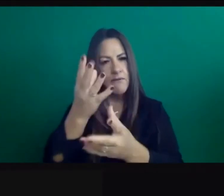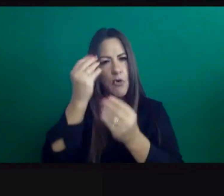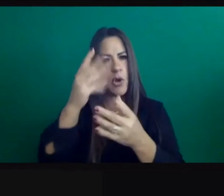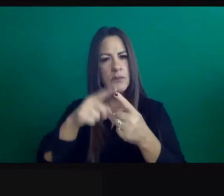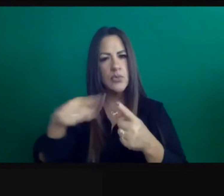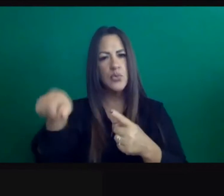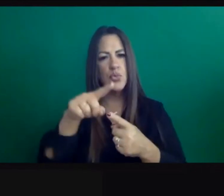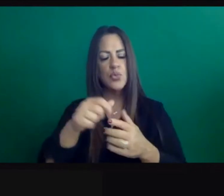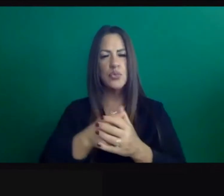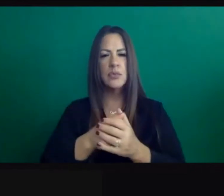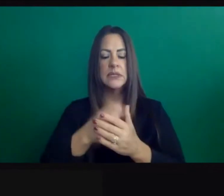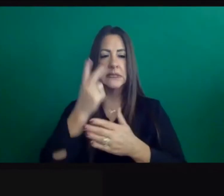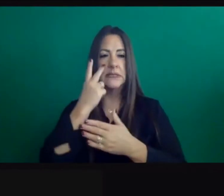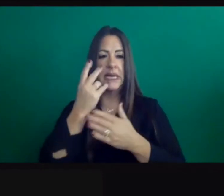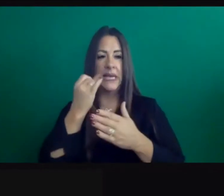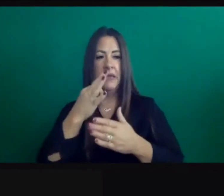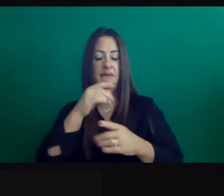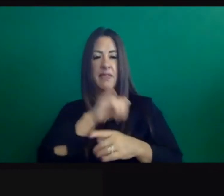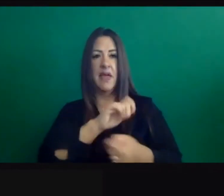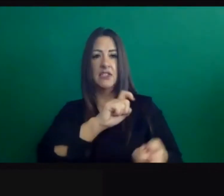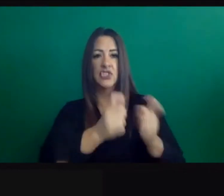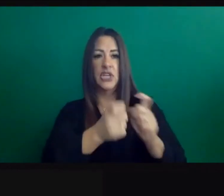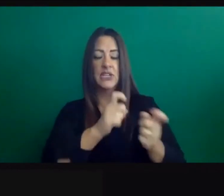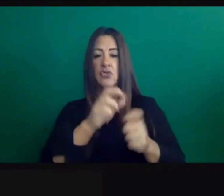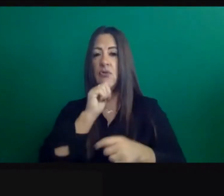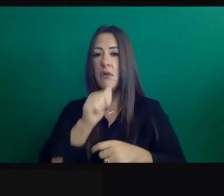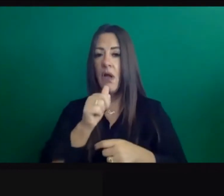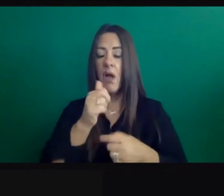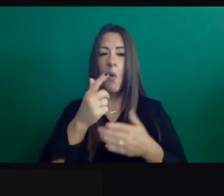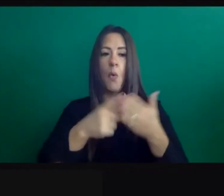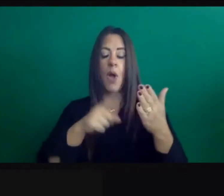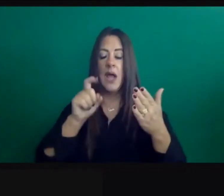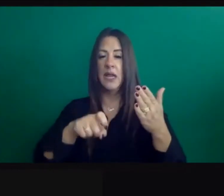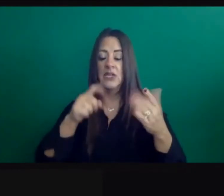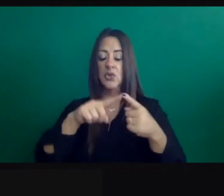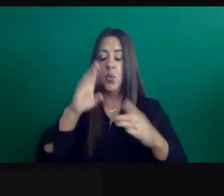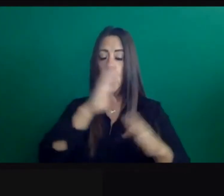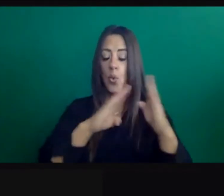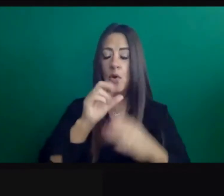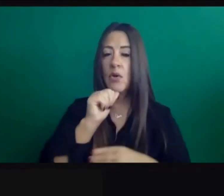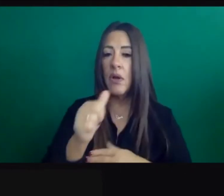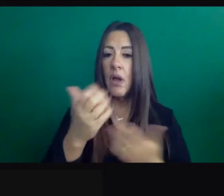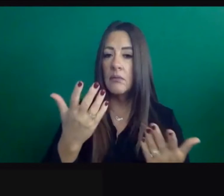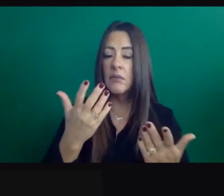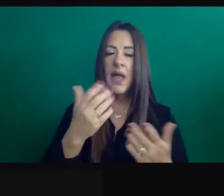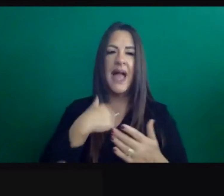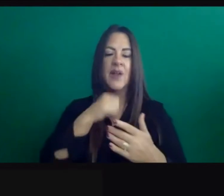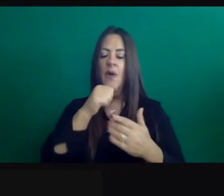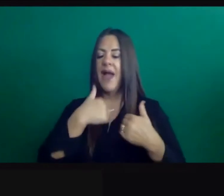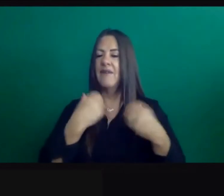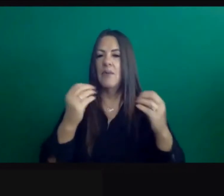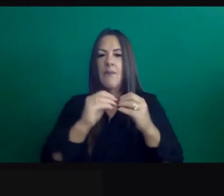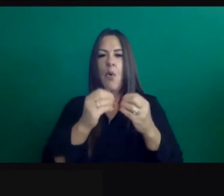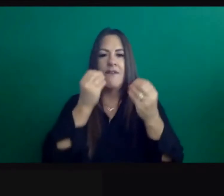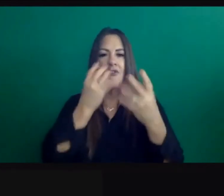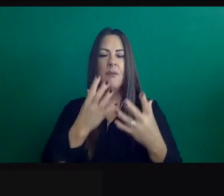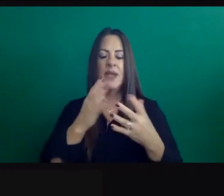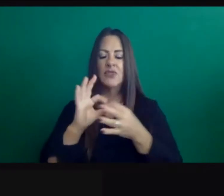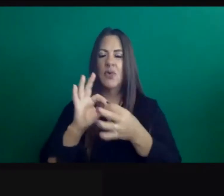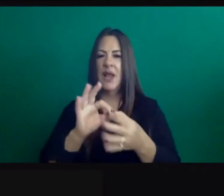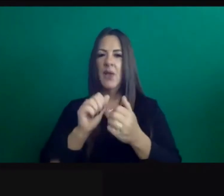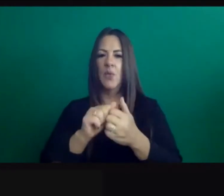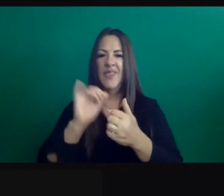material changes and have the impact that we might worry about. So far, I don't have any additional news on the variant that